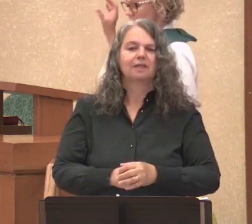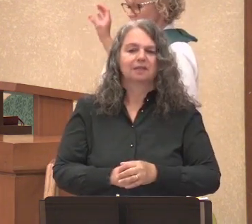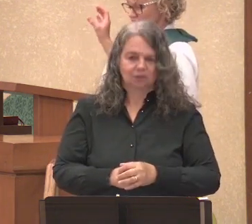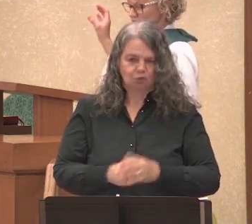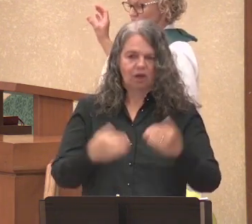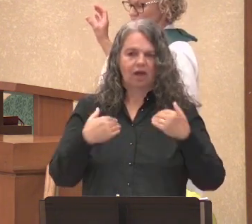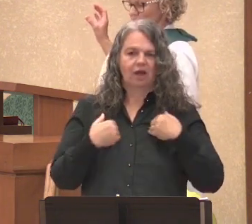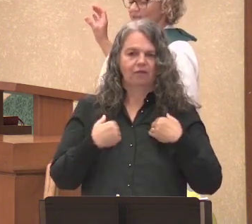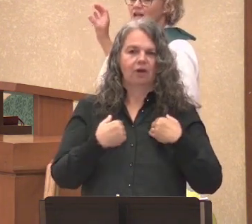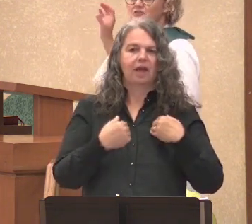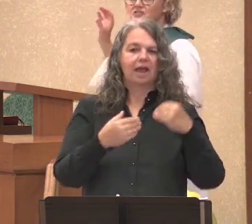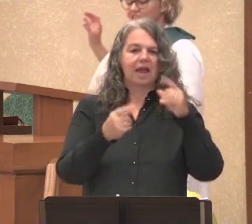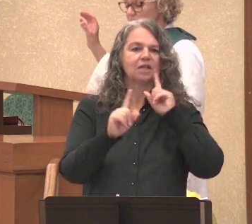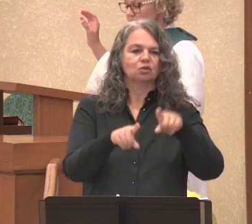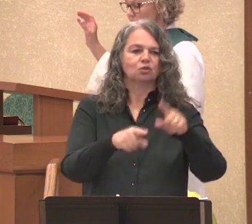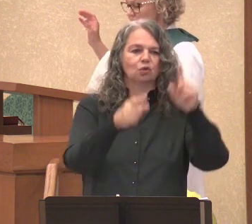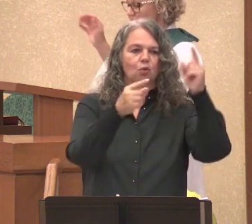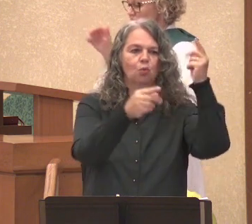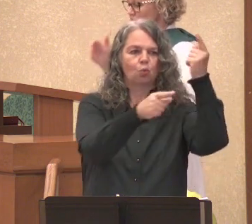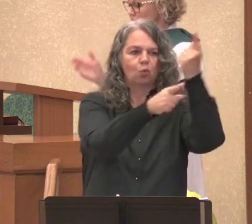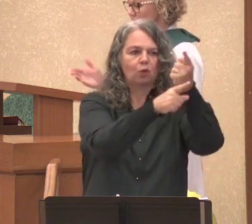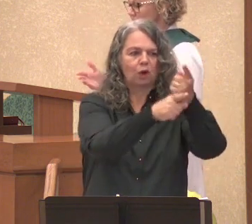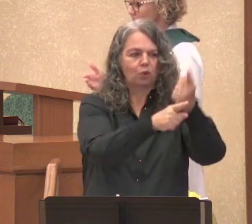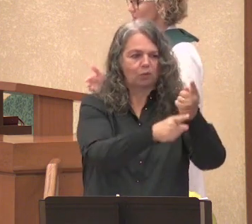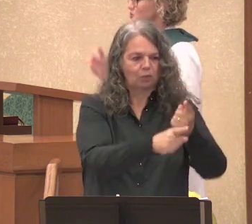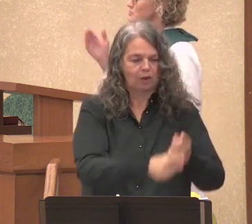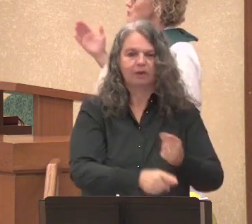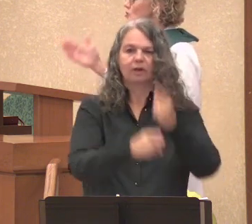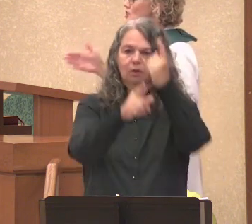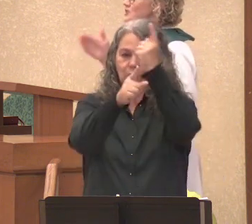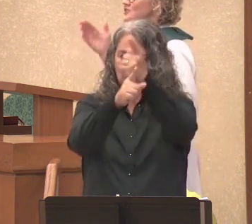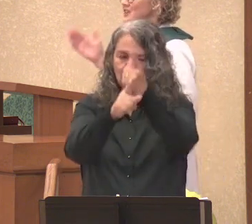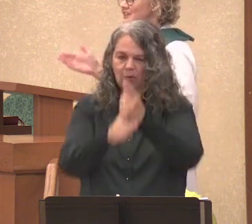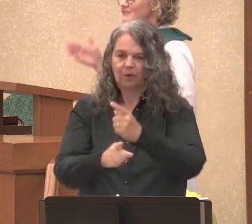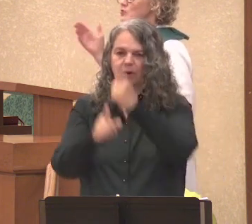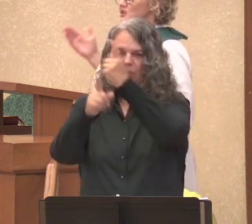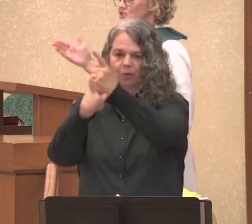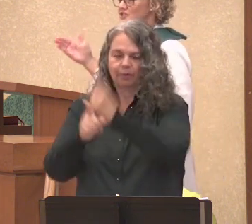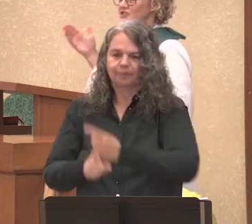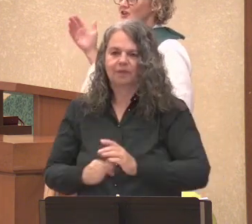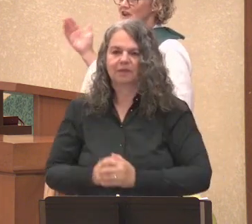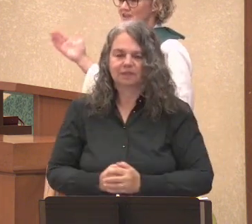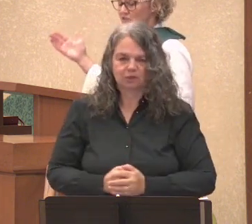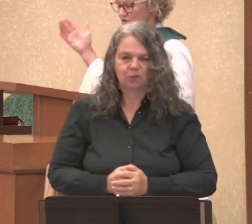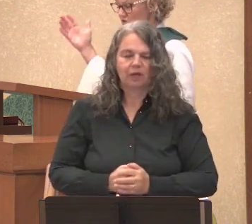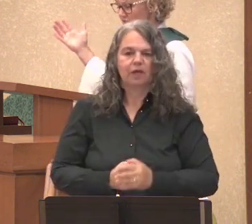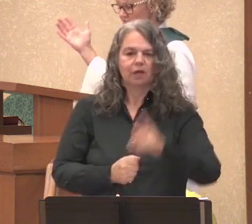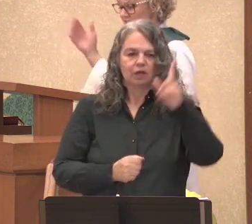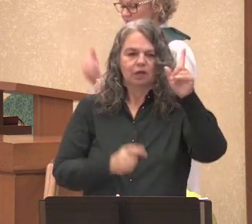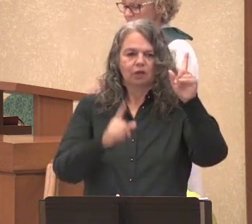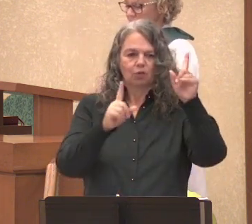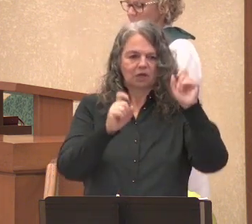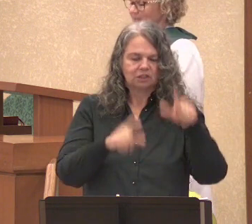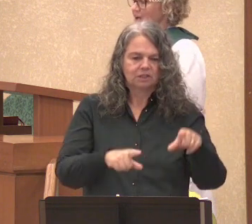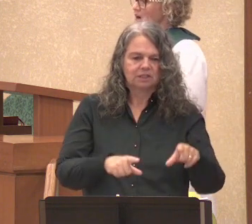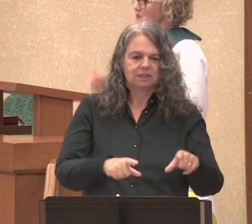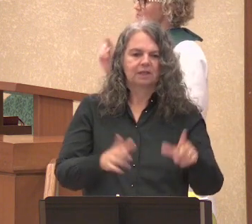correct answers. The team's prize increases as the more consecutive questions are answered